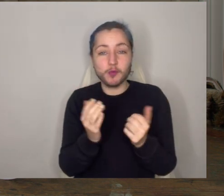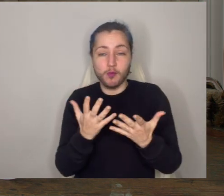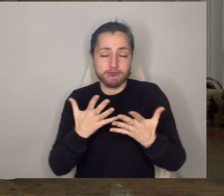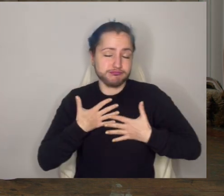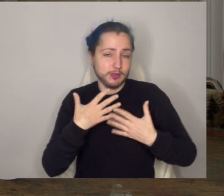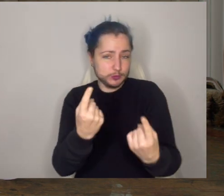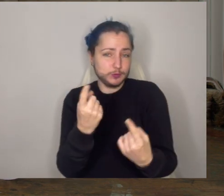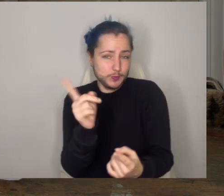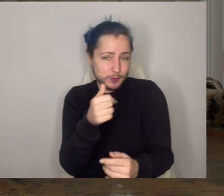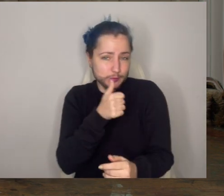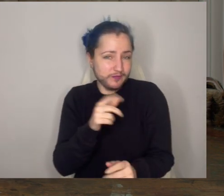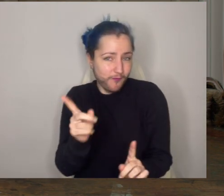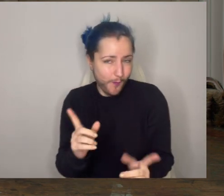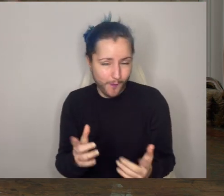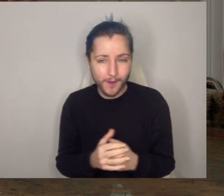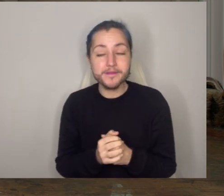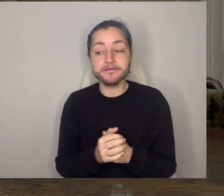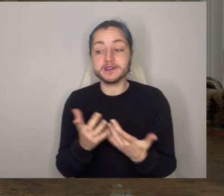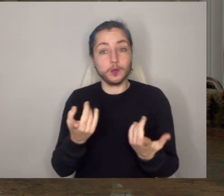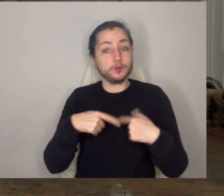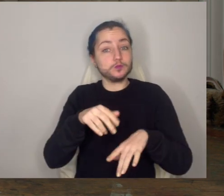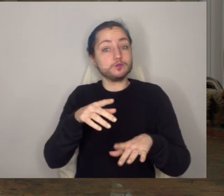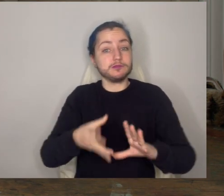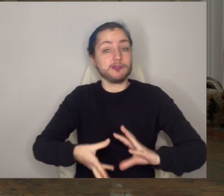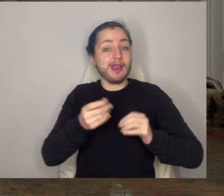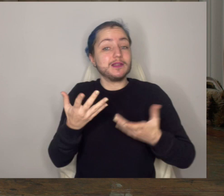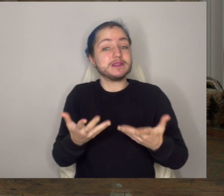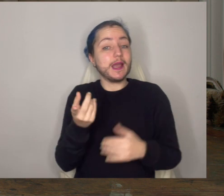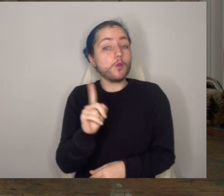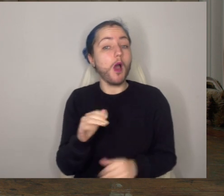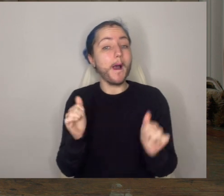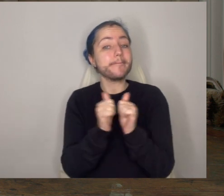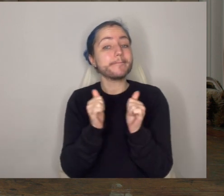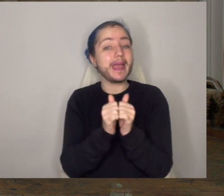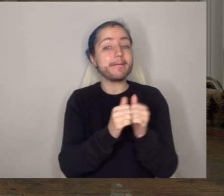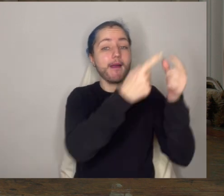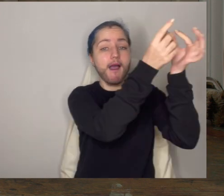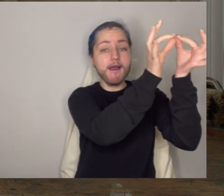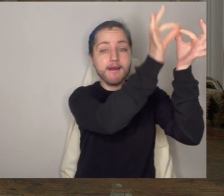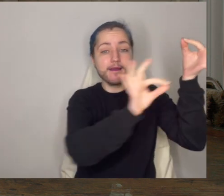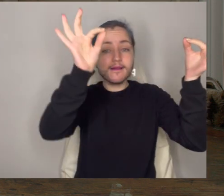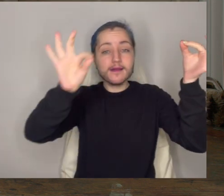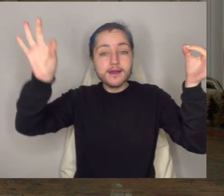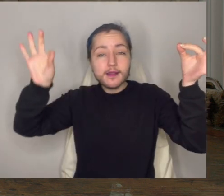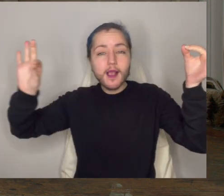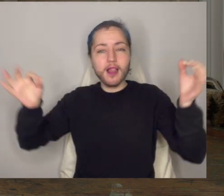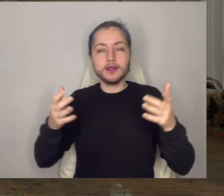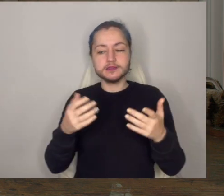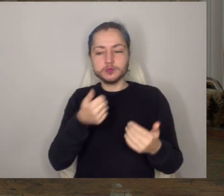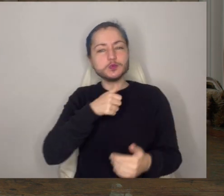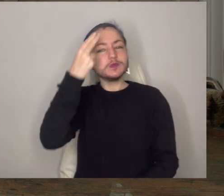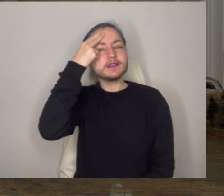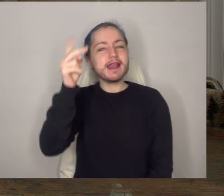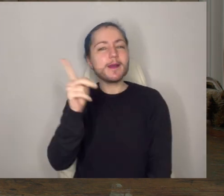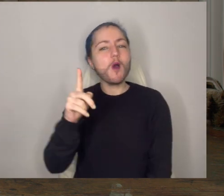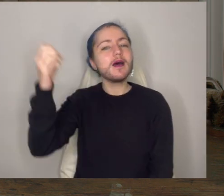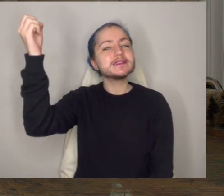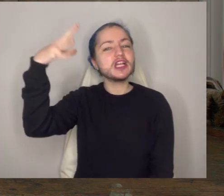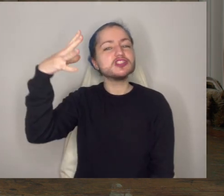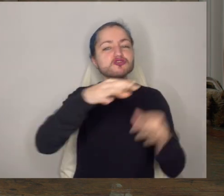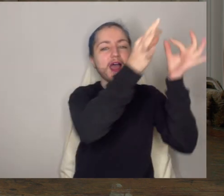it's this, which is a paper garland. We've been calling it a sunshine garland because we've done it in